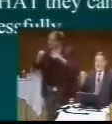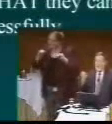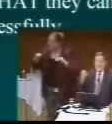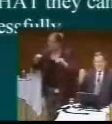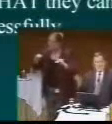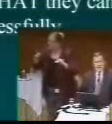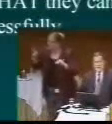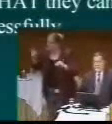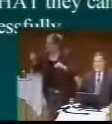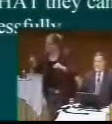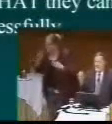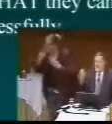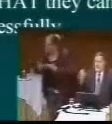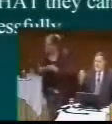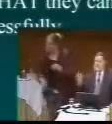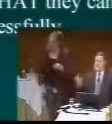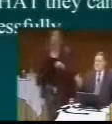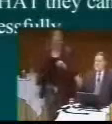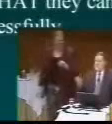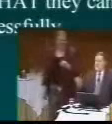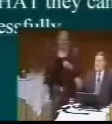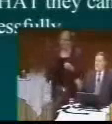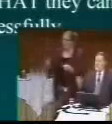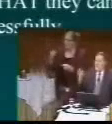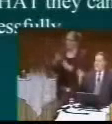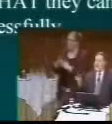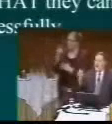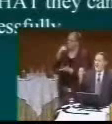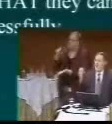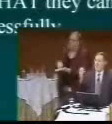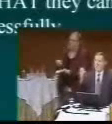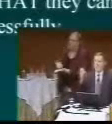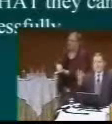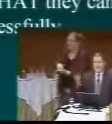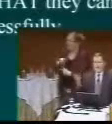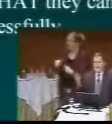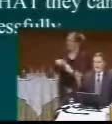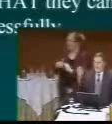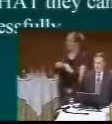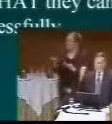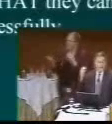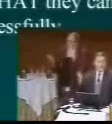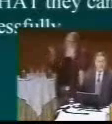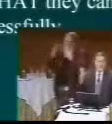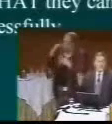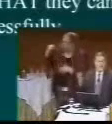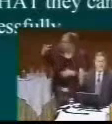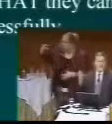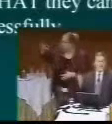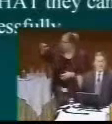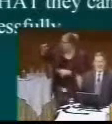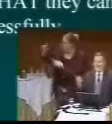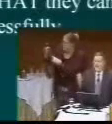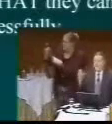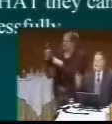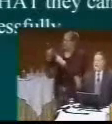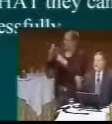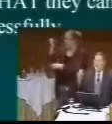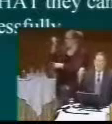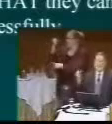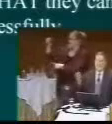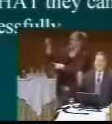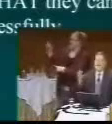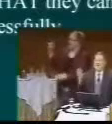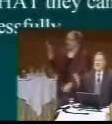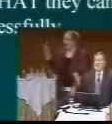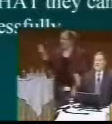Books, there's a book that's come out just recently about why print, the Gutenberg revolution,